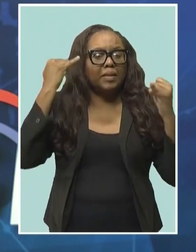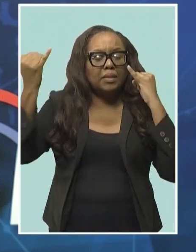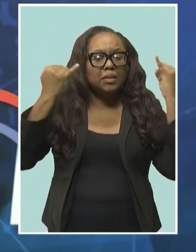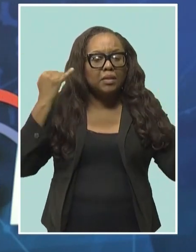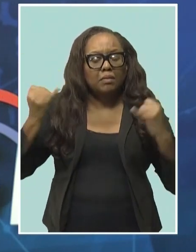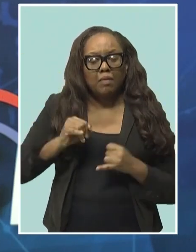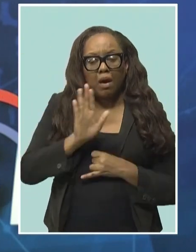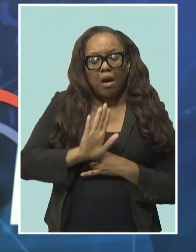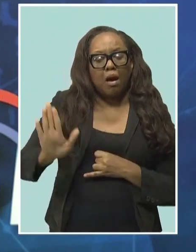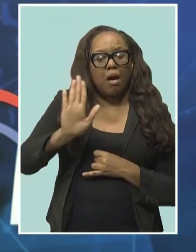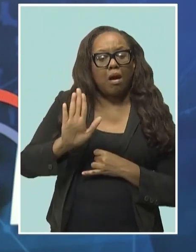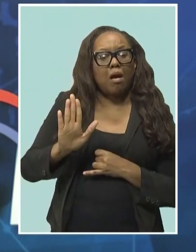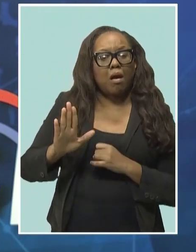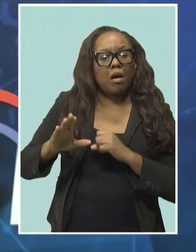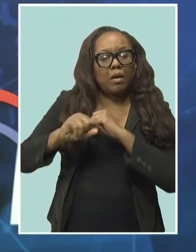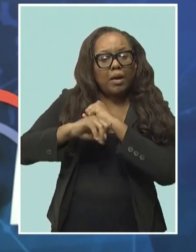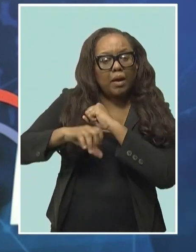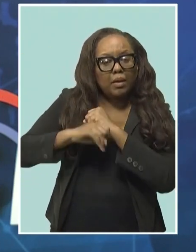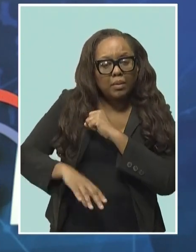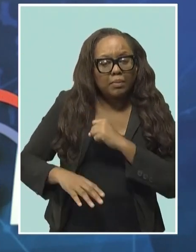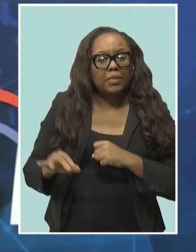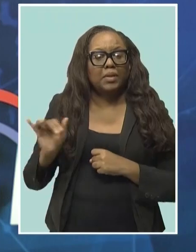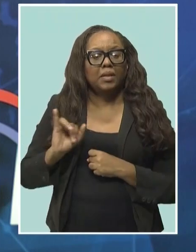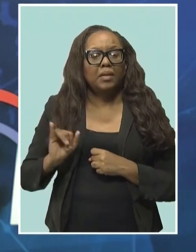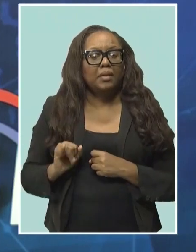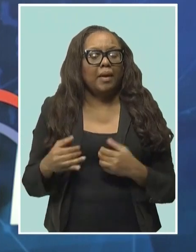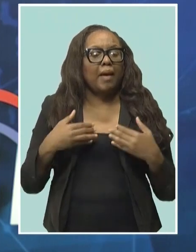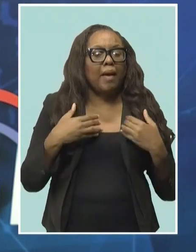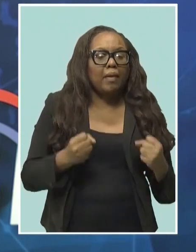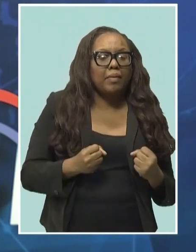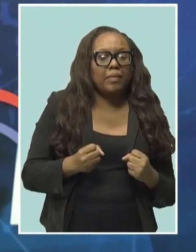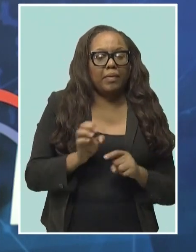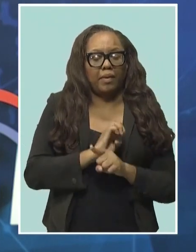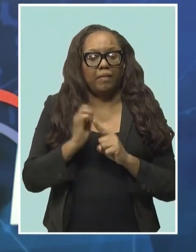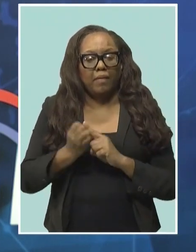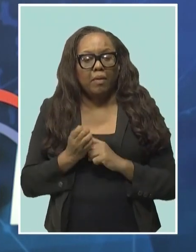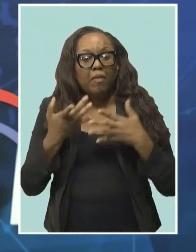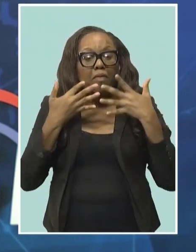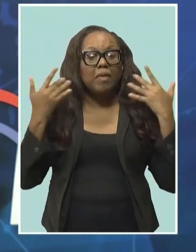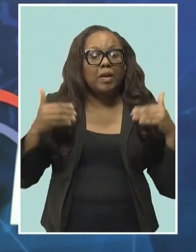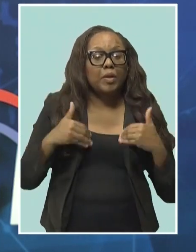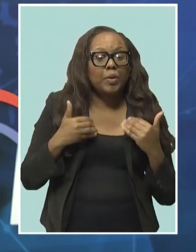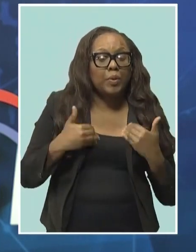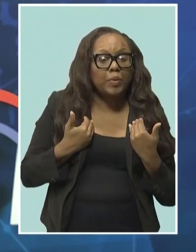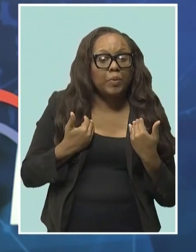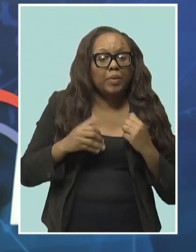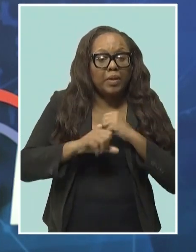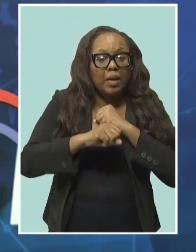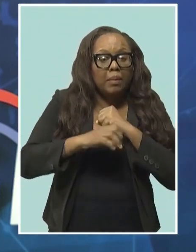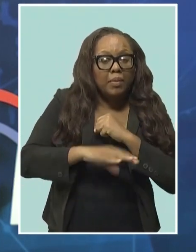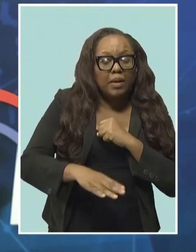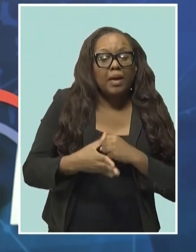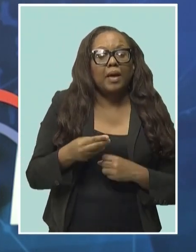started, including the Healthy and Environment-Friendly Youth Campaign and the Schools Against Non-Communicable